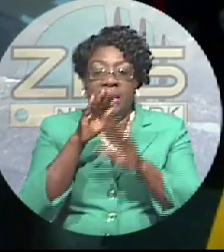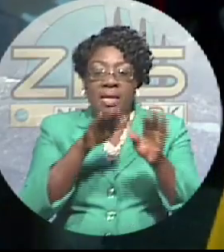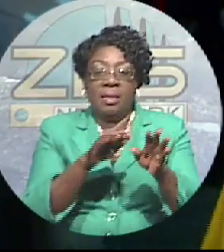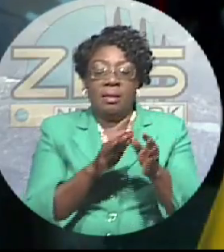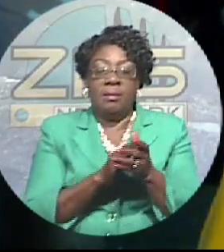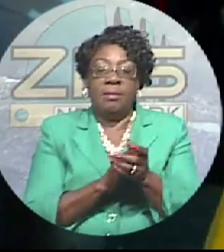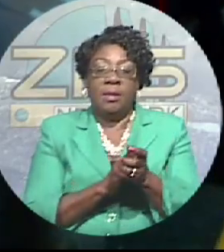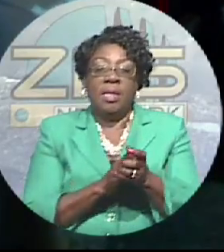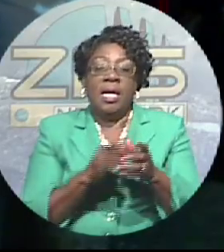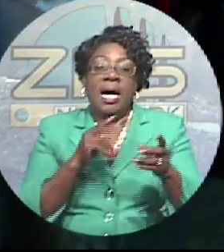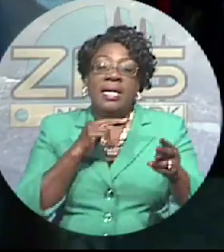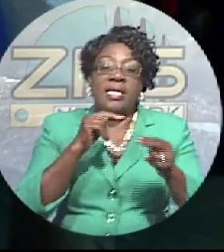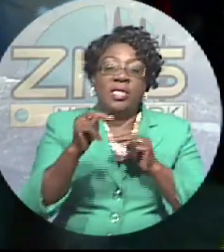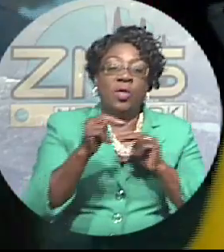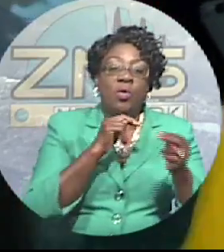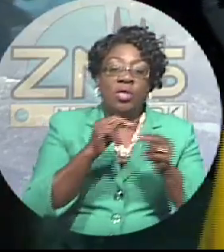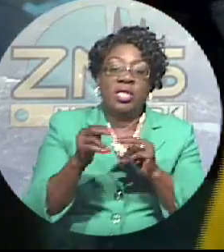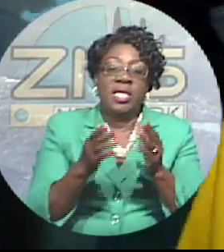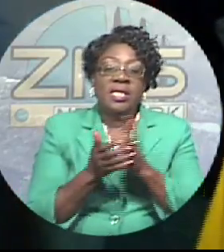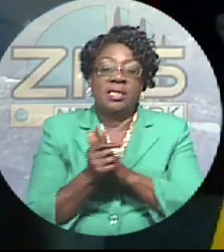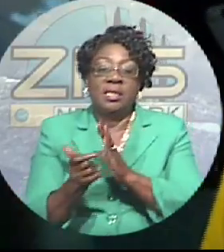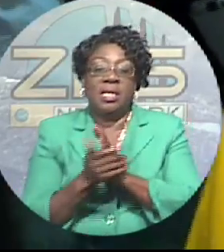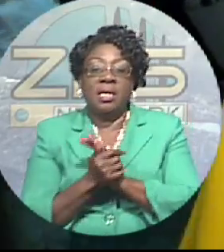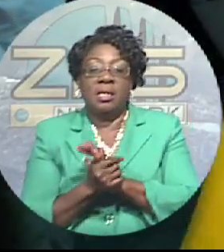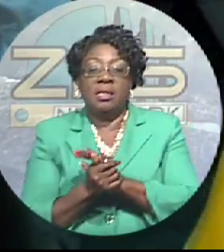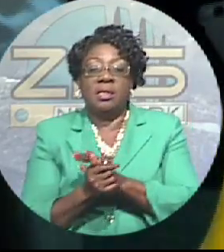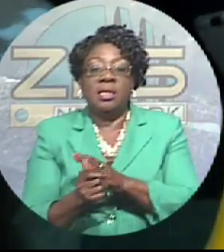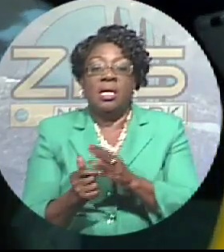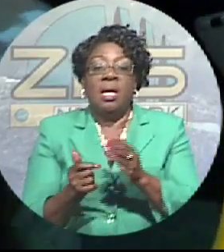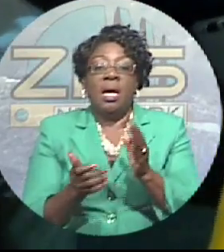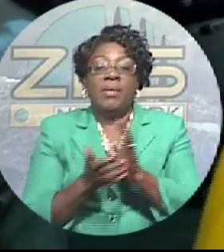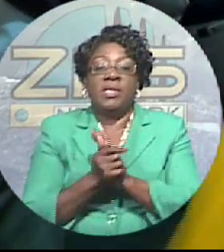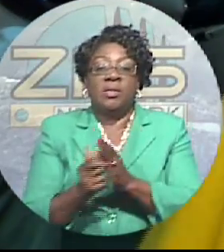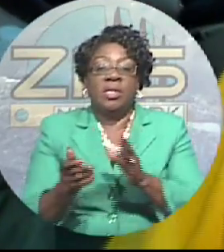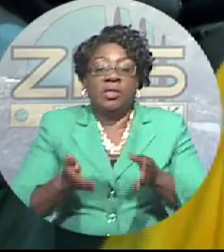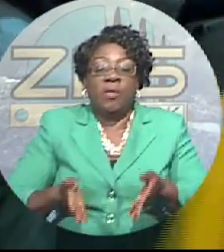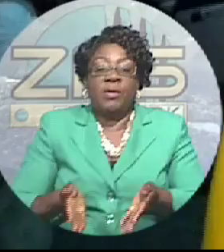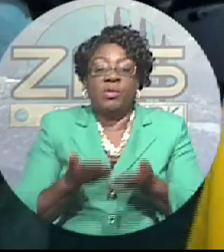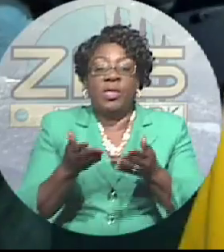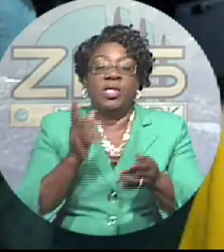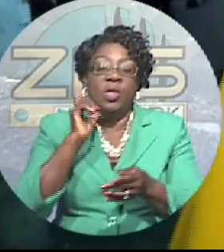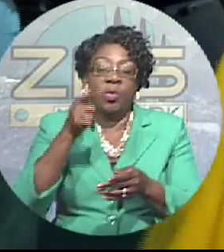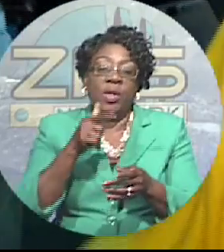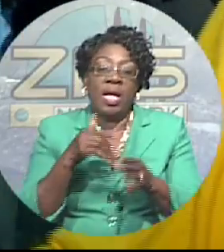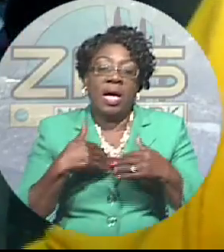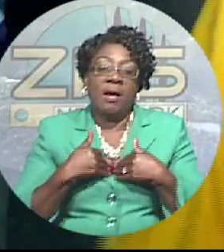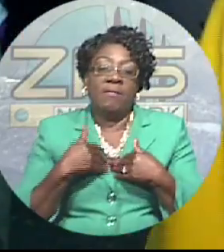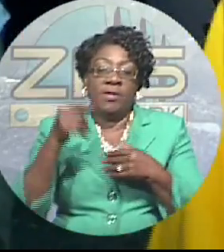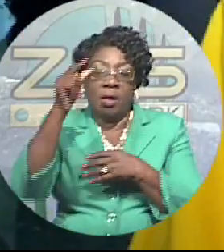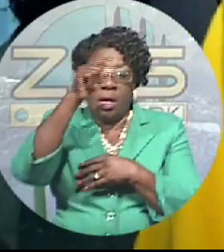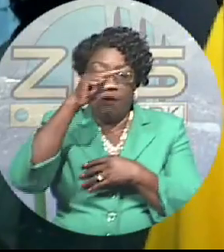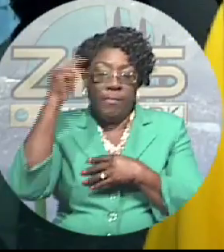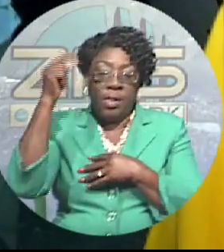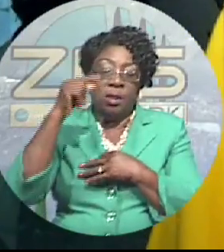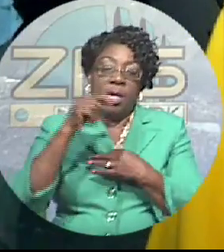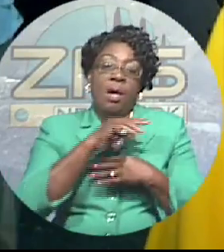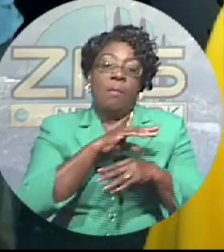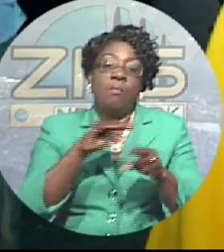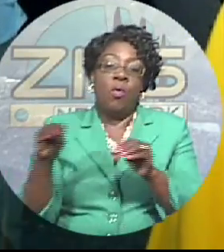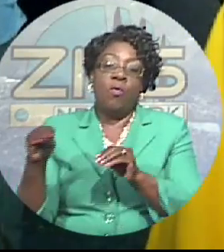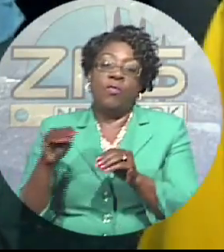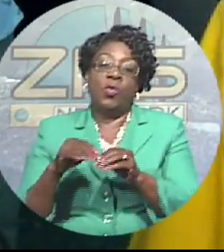my negotiating skills, my skills in persuasion, will have the government move to accept